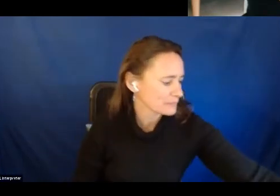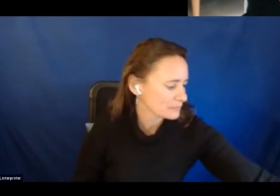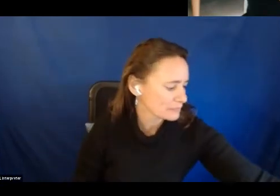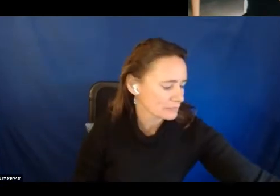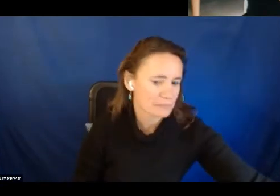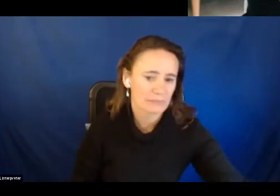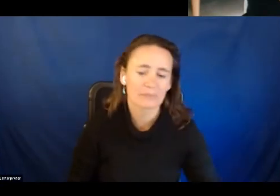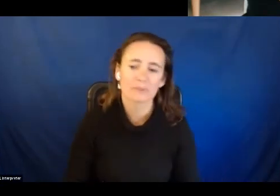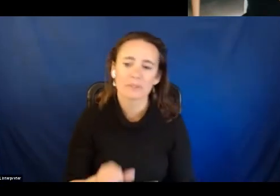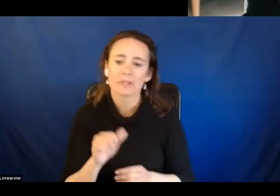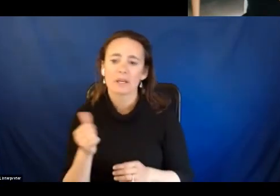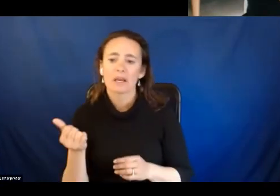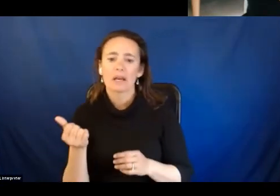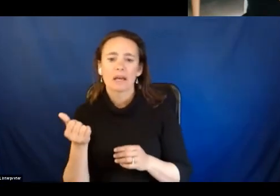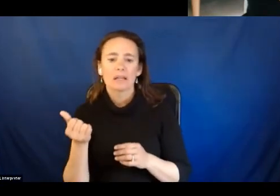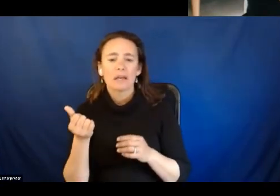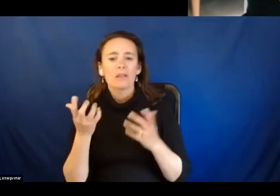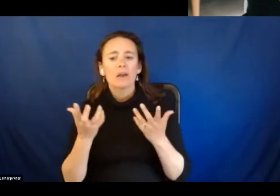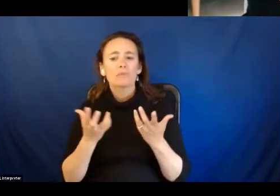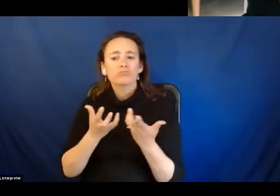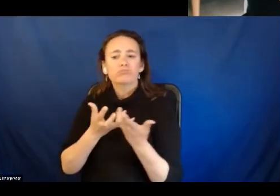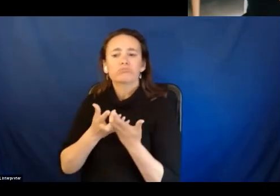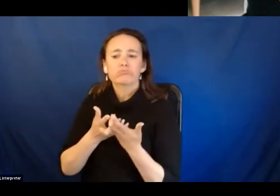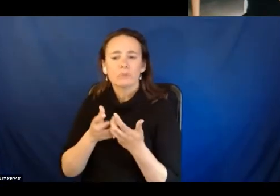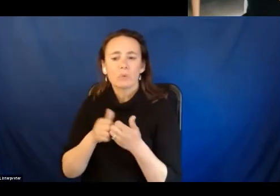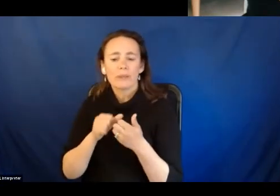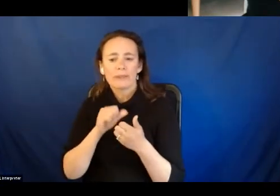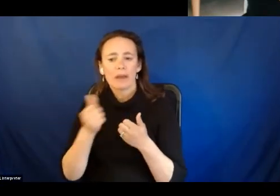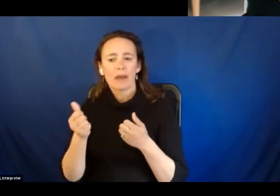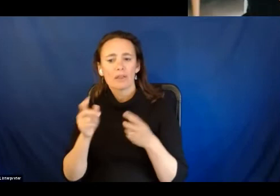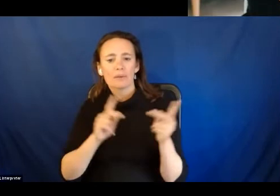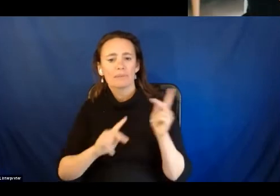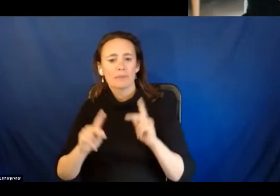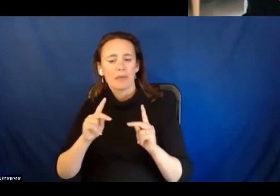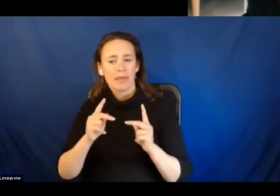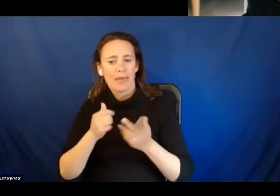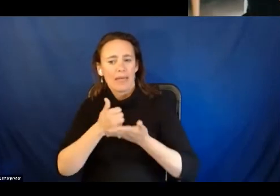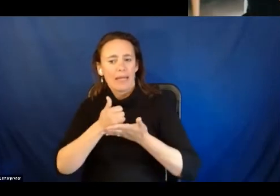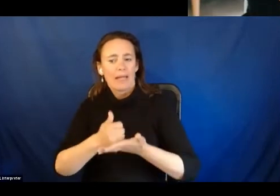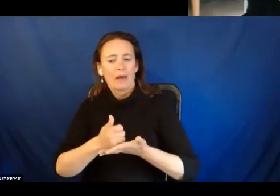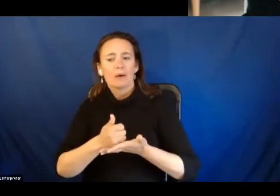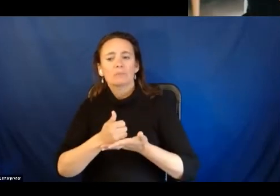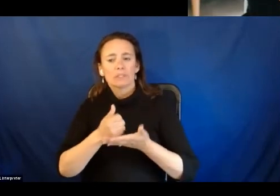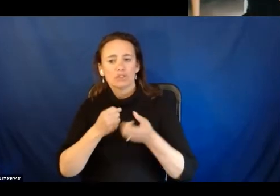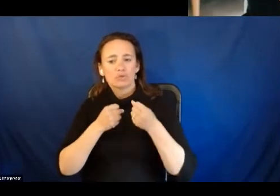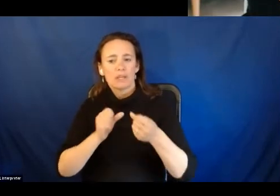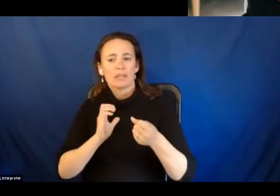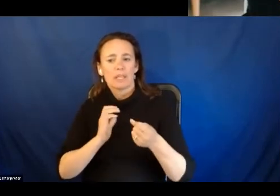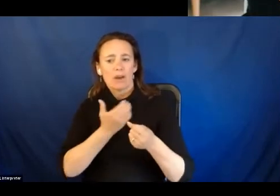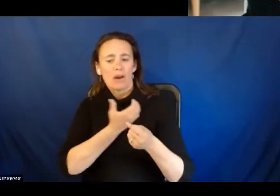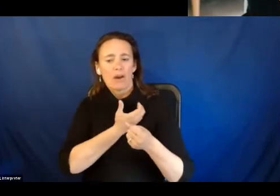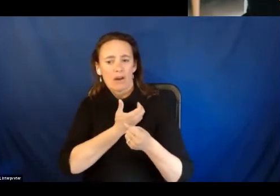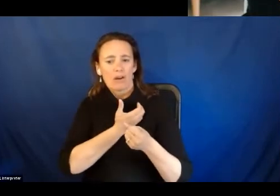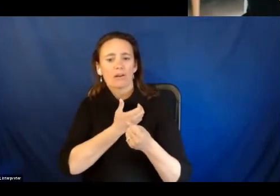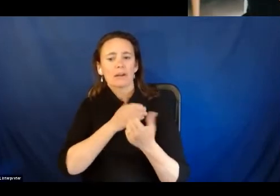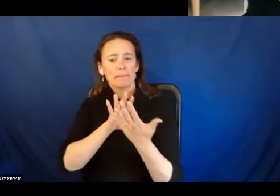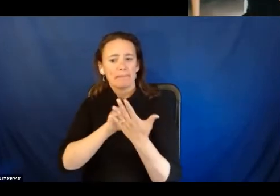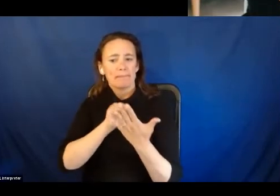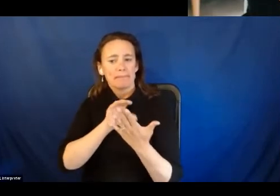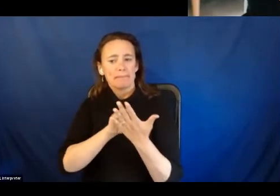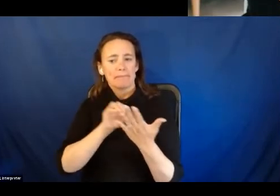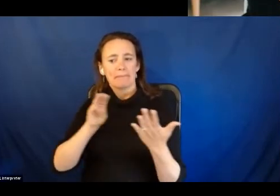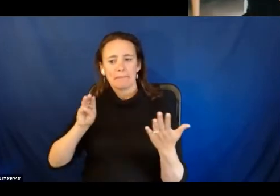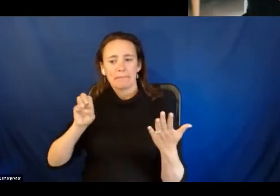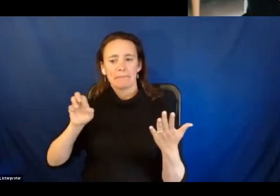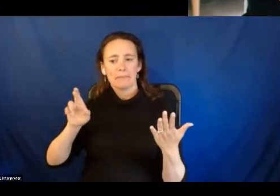Another form is attuning to others, and this helps strengthen our mirror neurons. And this is our empathy center, and it helps us